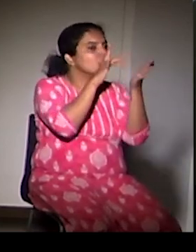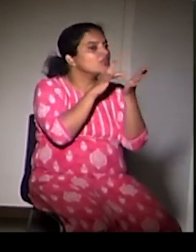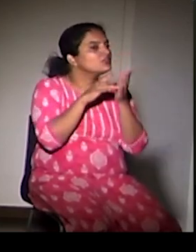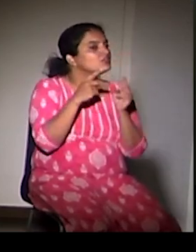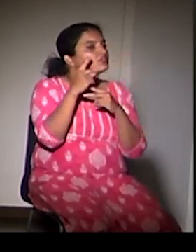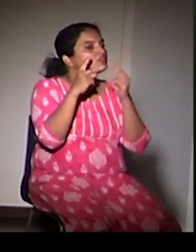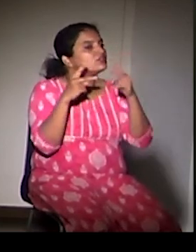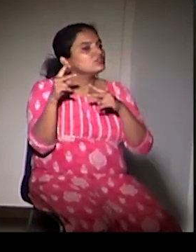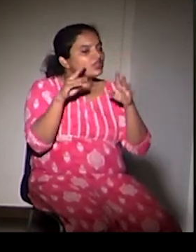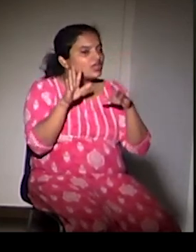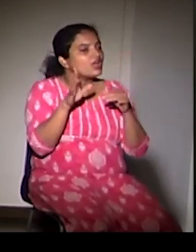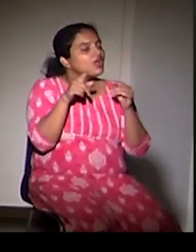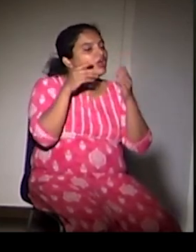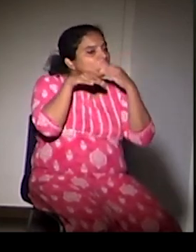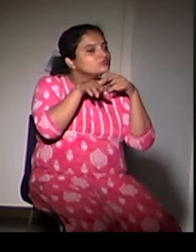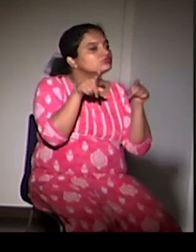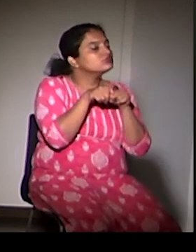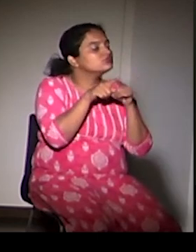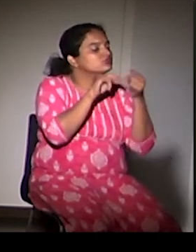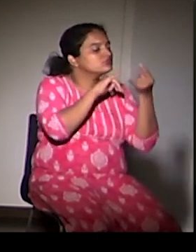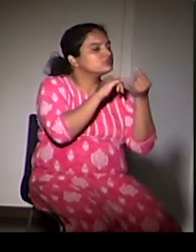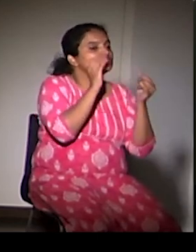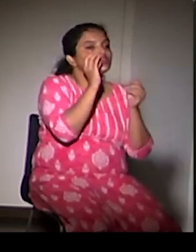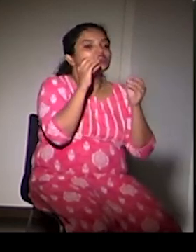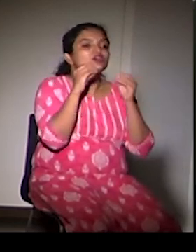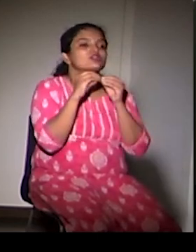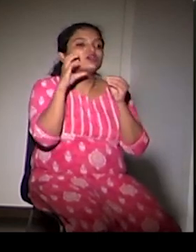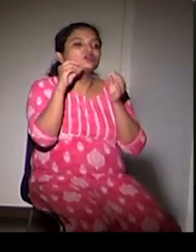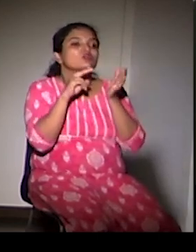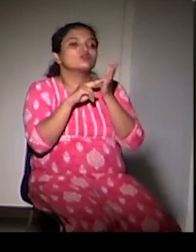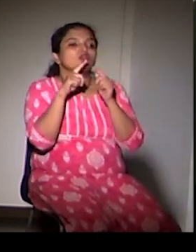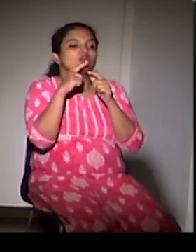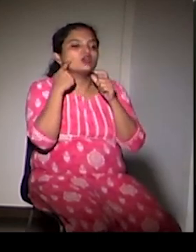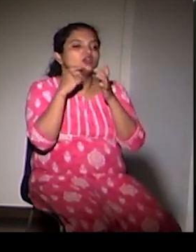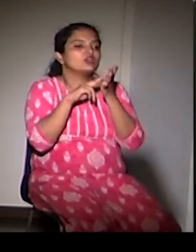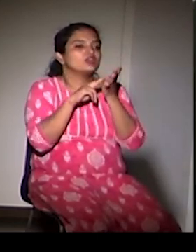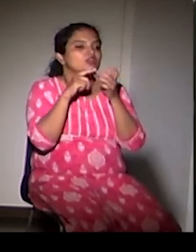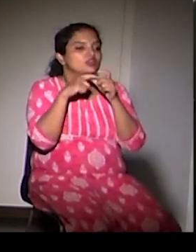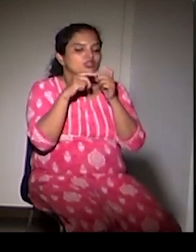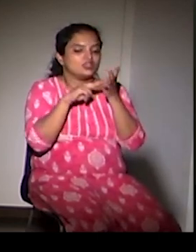across the subcontinent, and the different patrons who were involved in commissioning